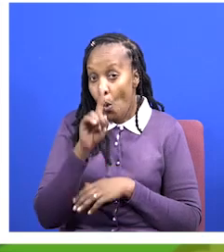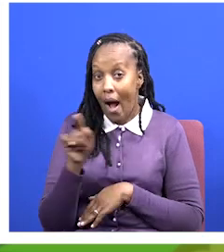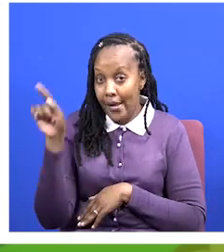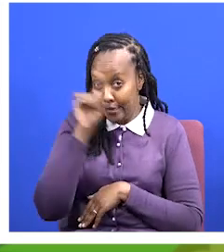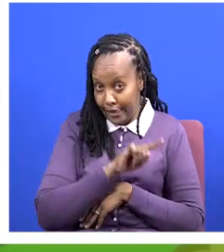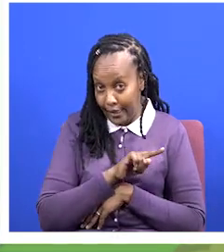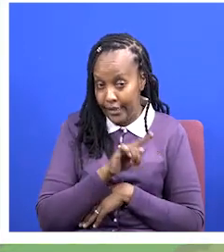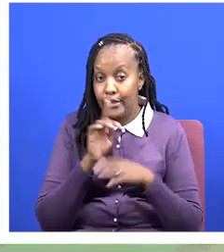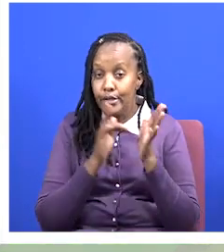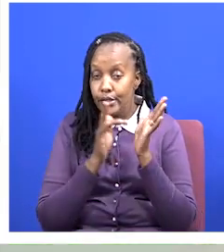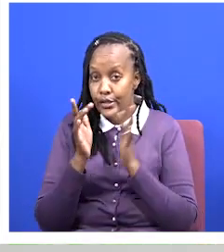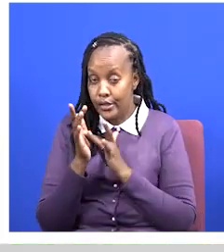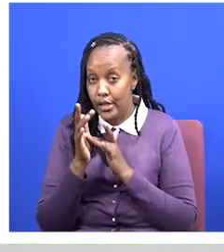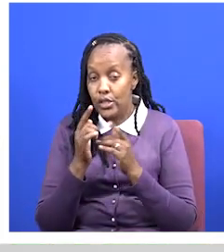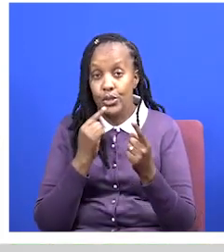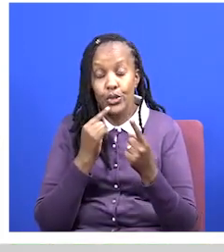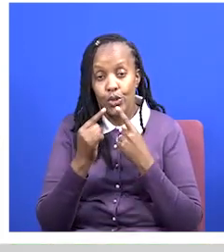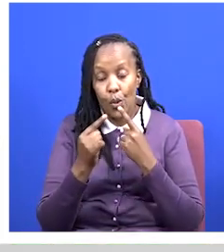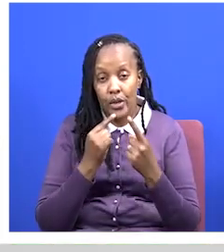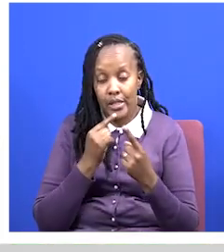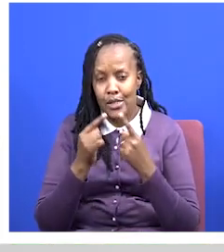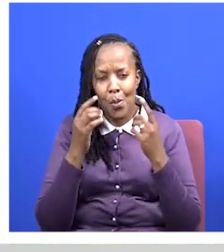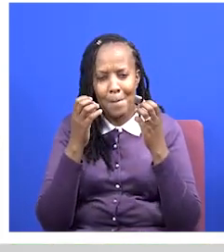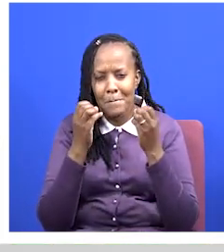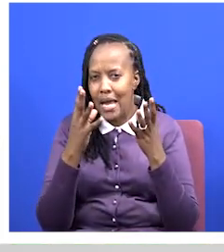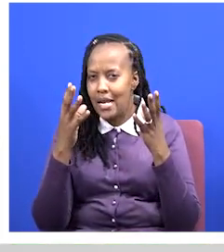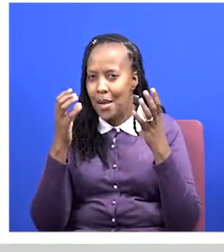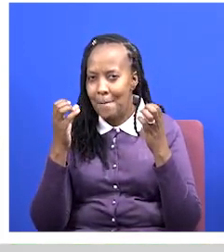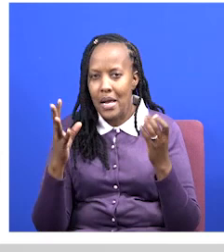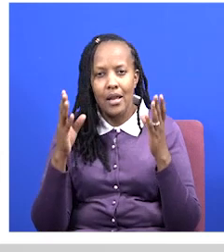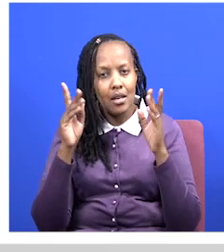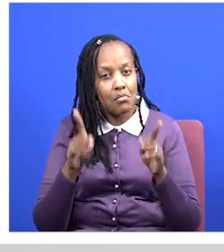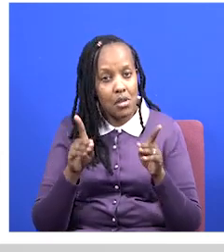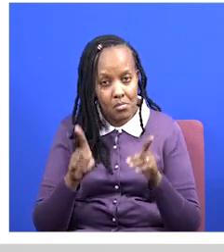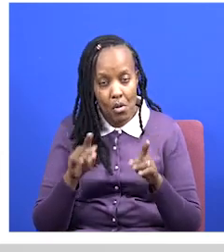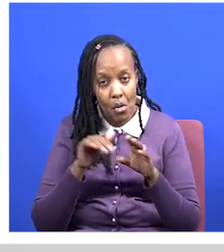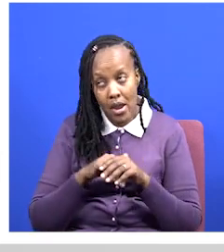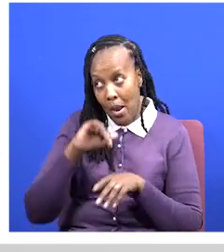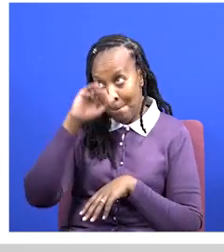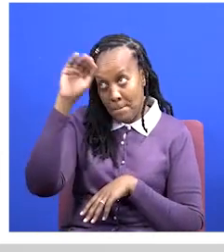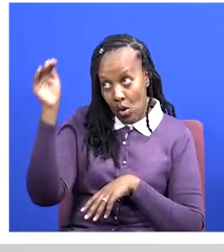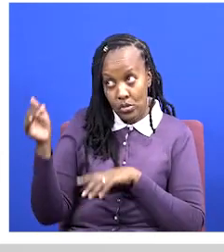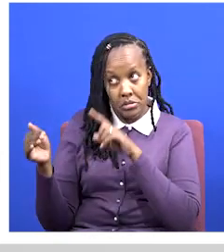One day, Jesus was talking to many, many people on a